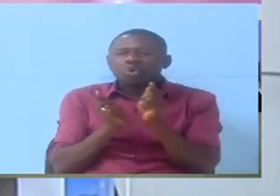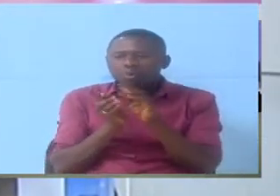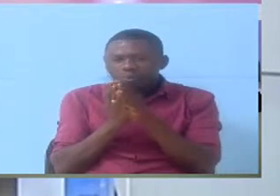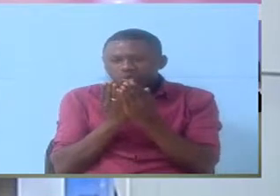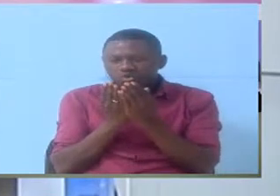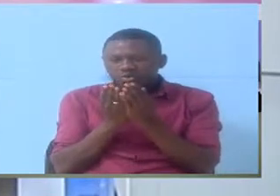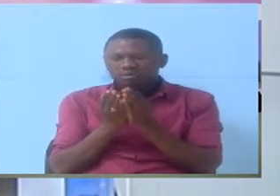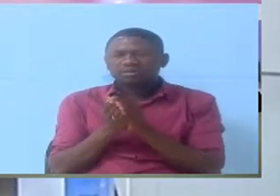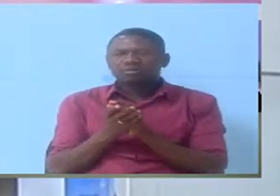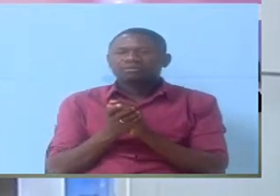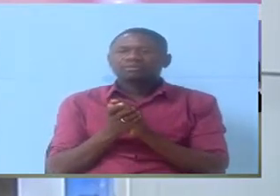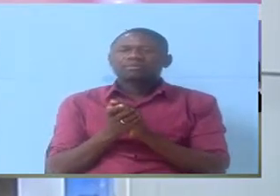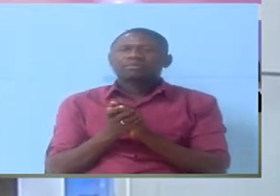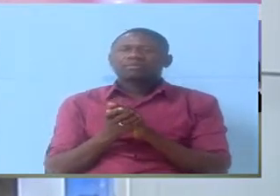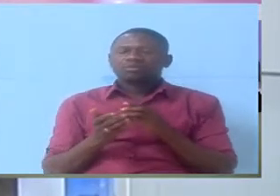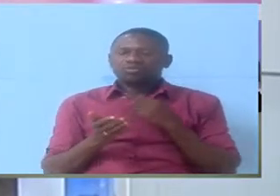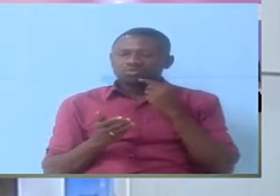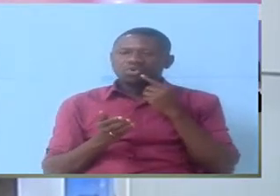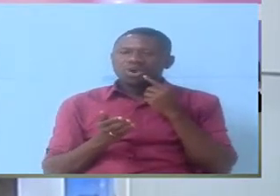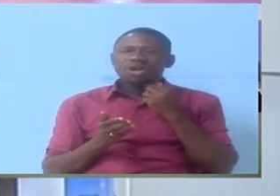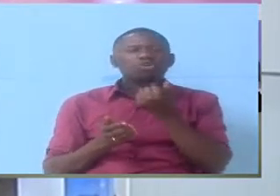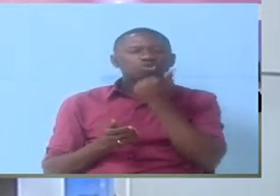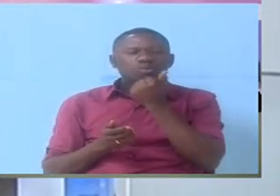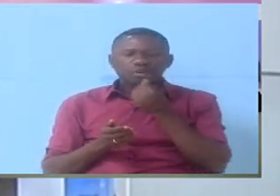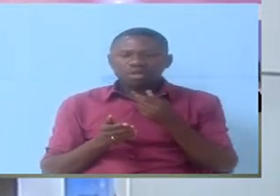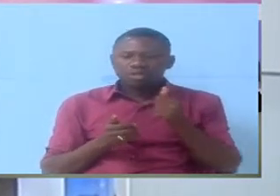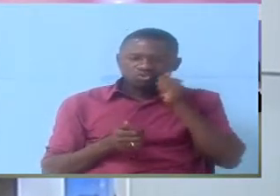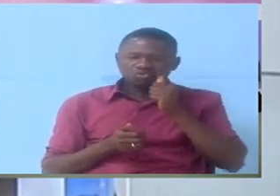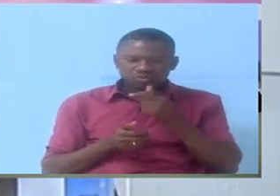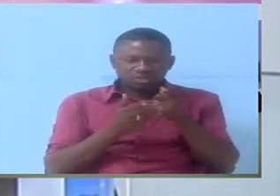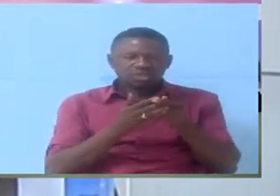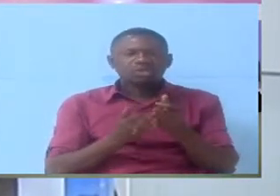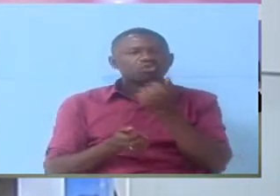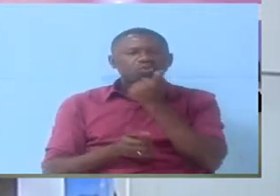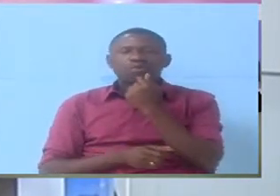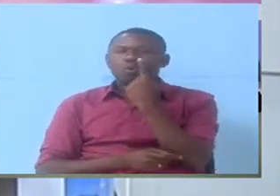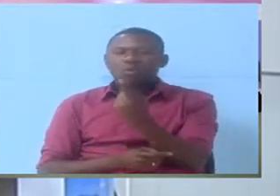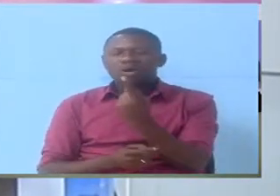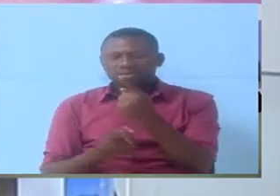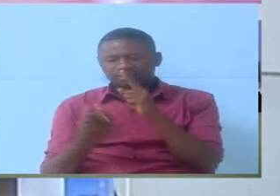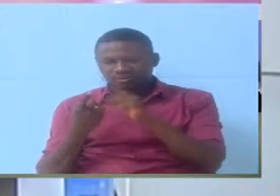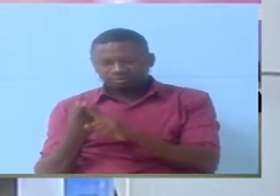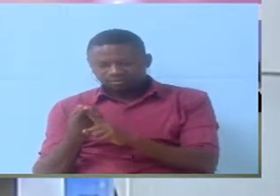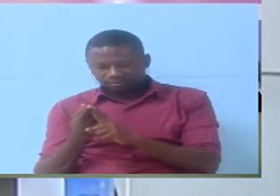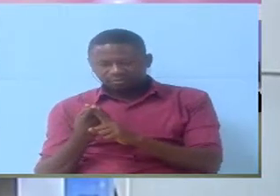labeled them as number one.